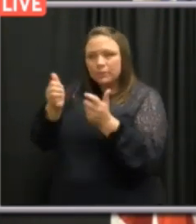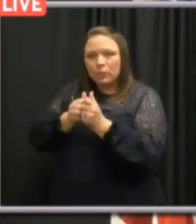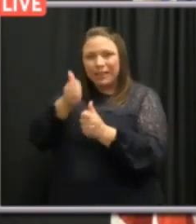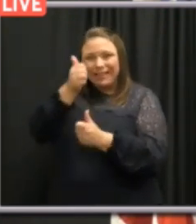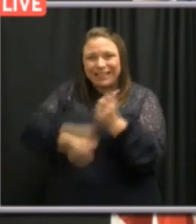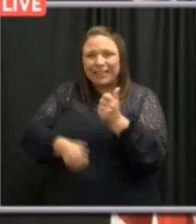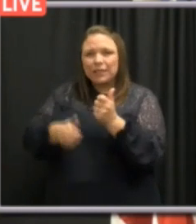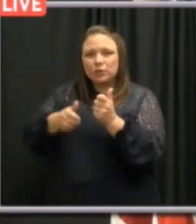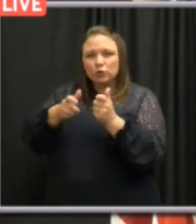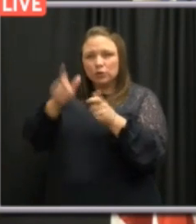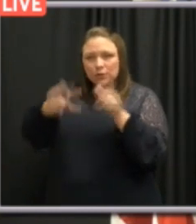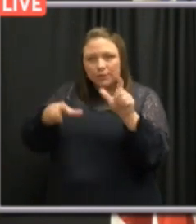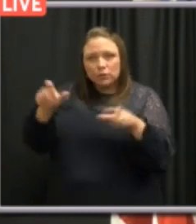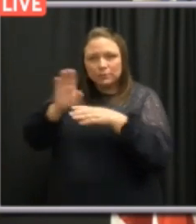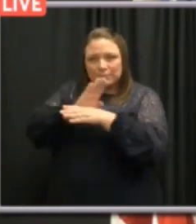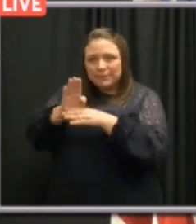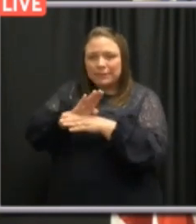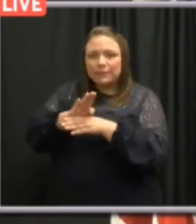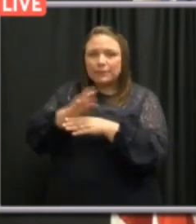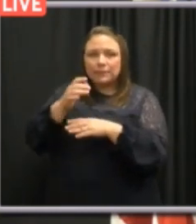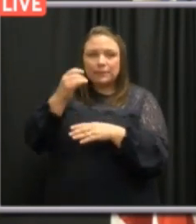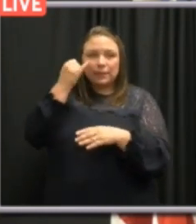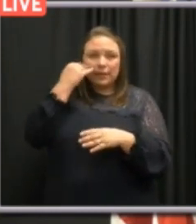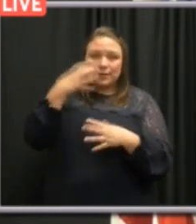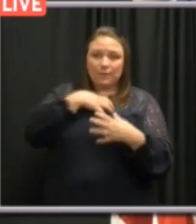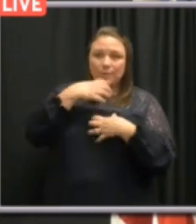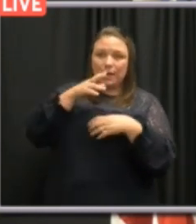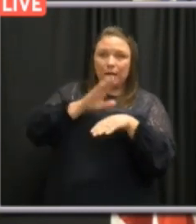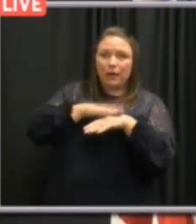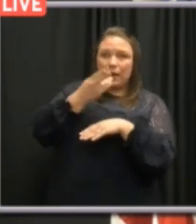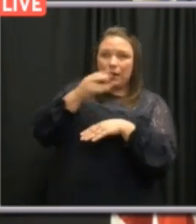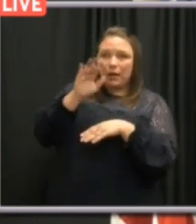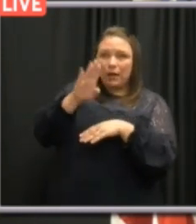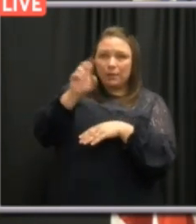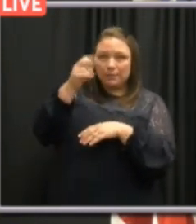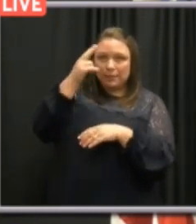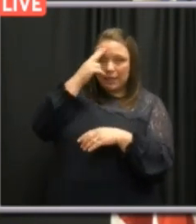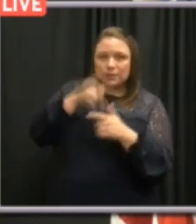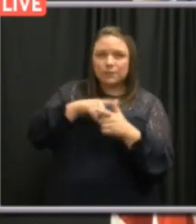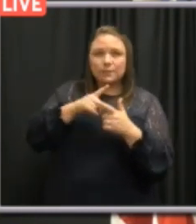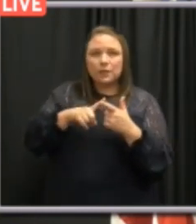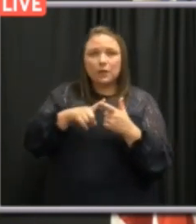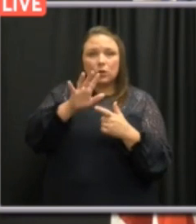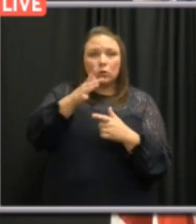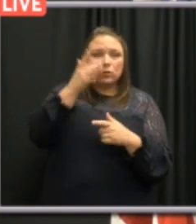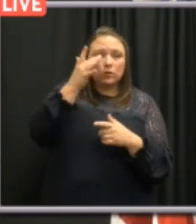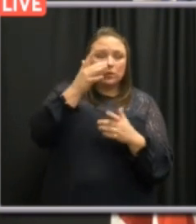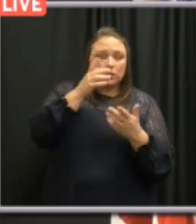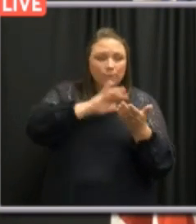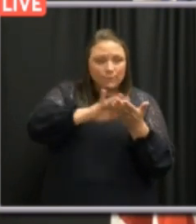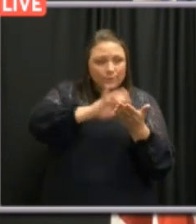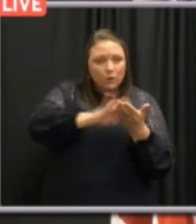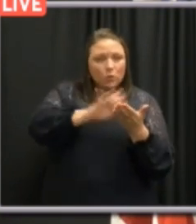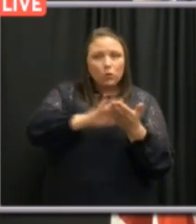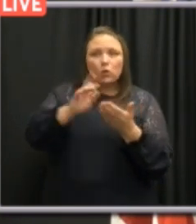we get any complaints, whether it be on the Hub Nashville on your smartphone or at the